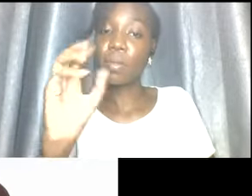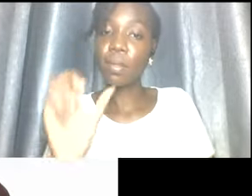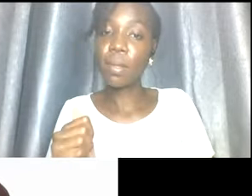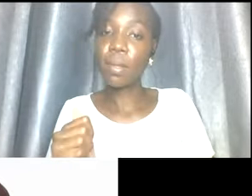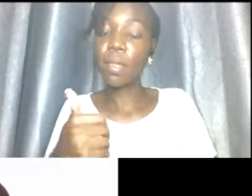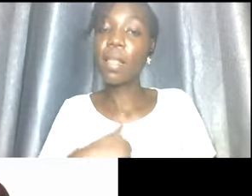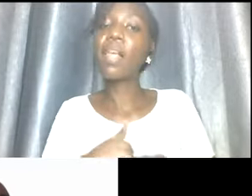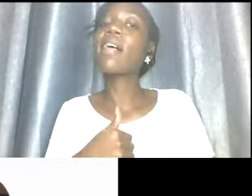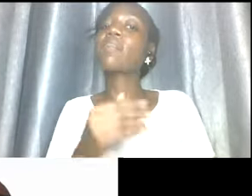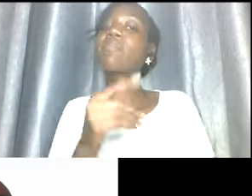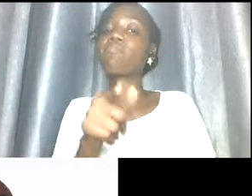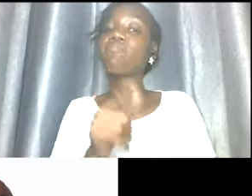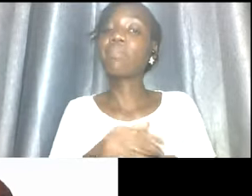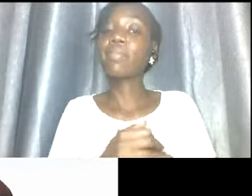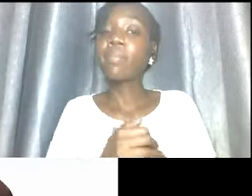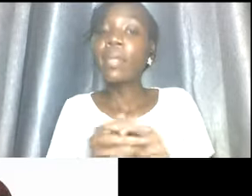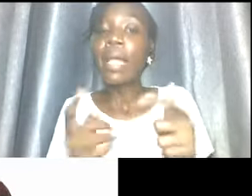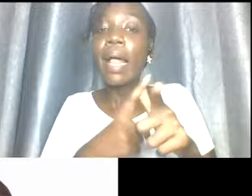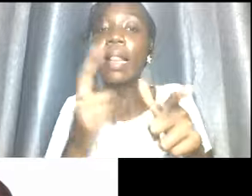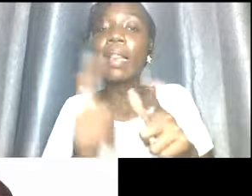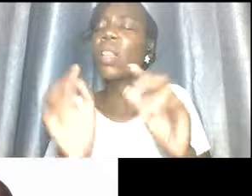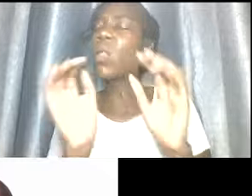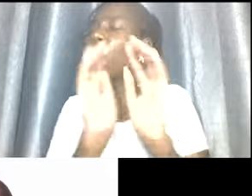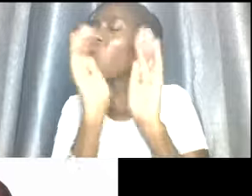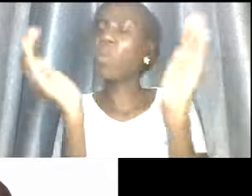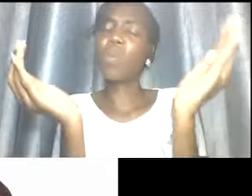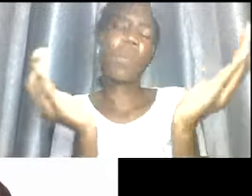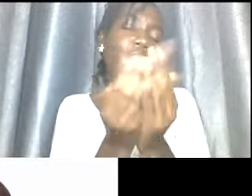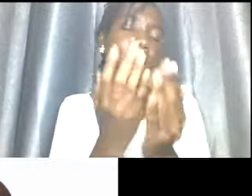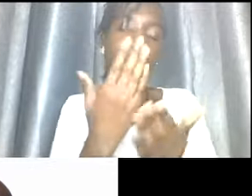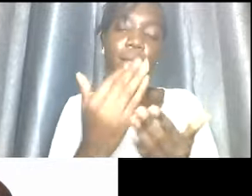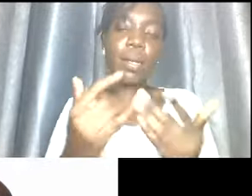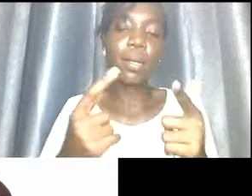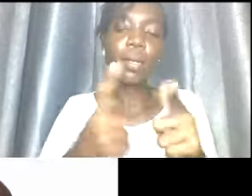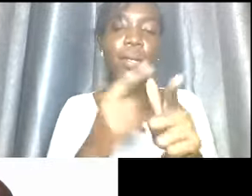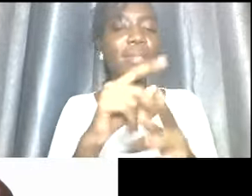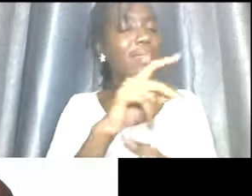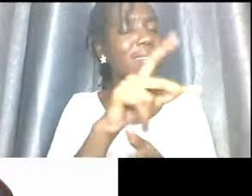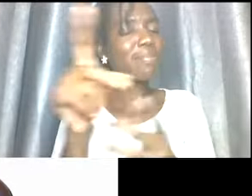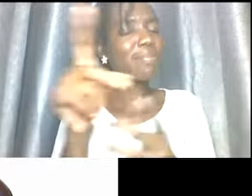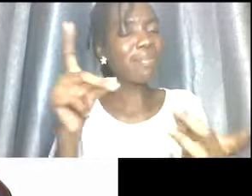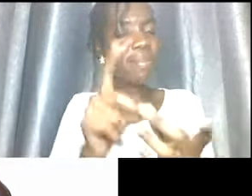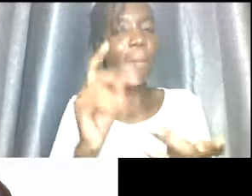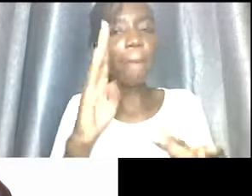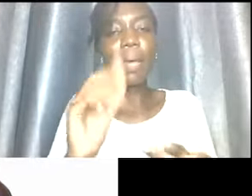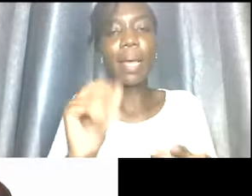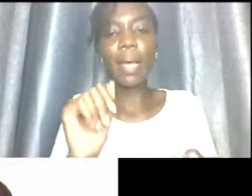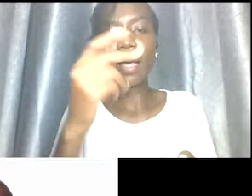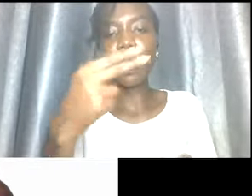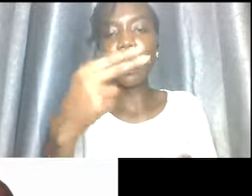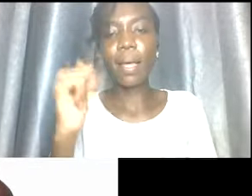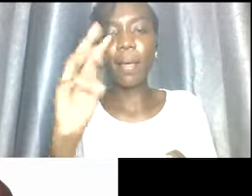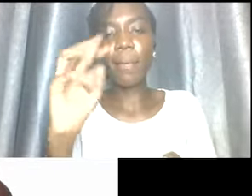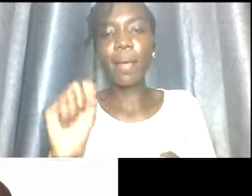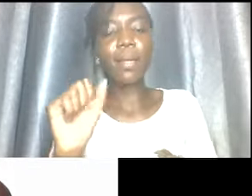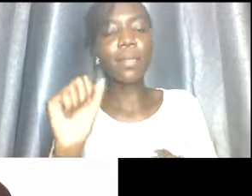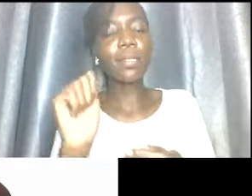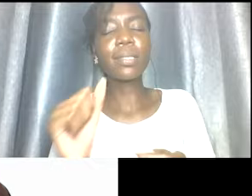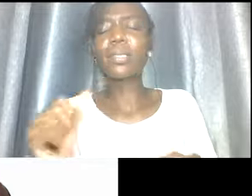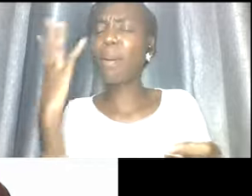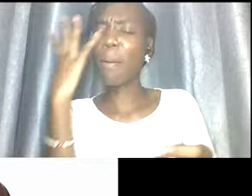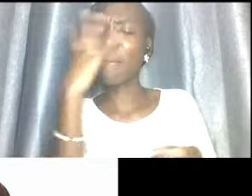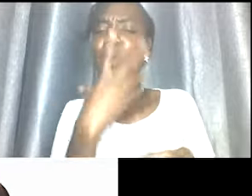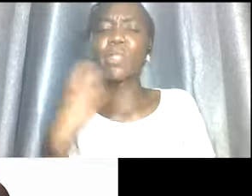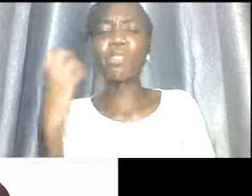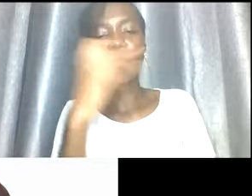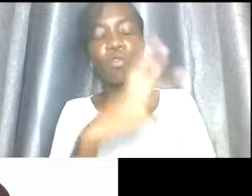island in the whole world, not just the Caribbean, not just the Bahamas, but the entire world. Such a beautiful sight, beautiful